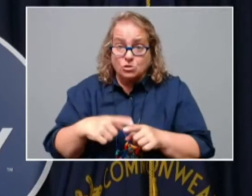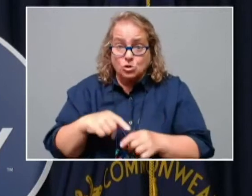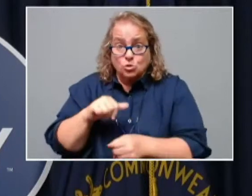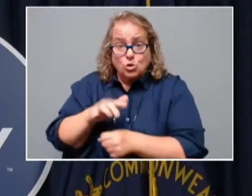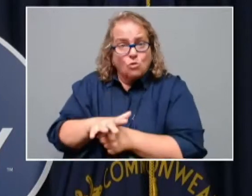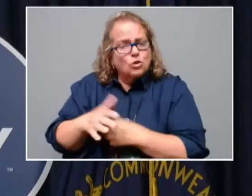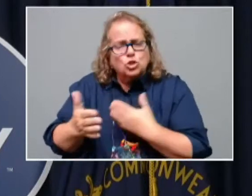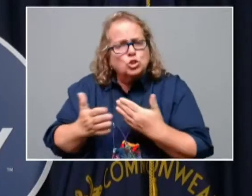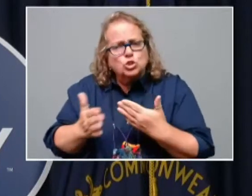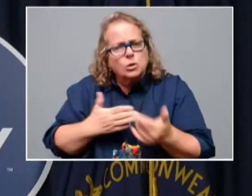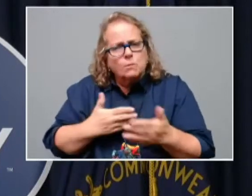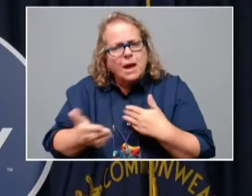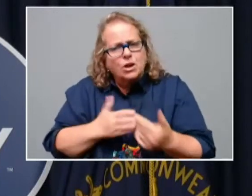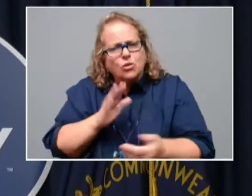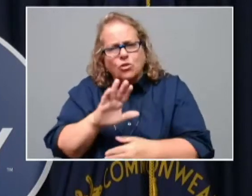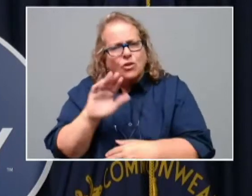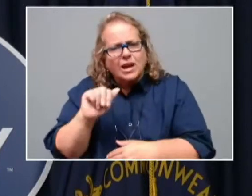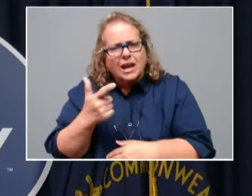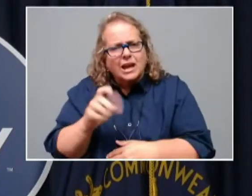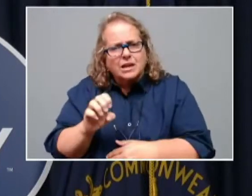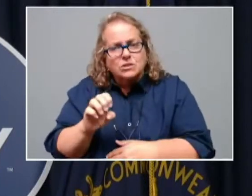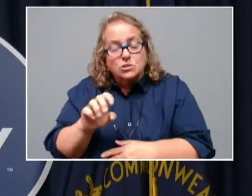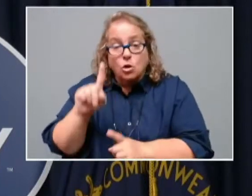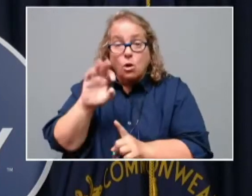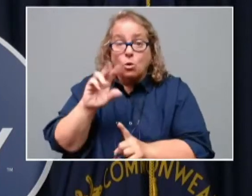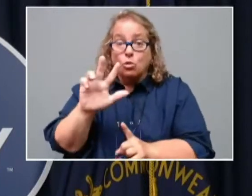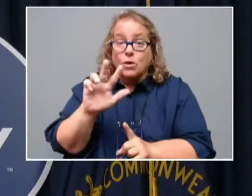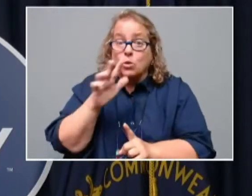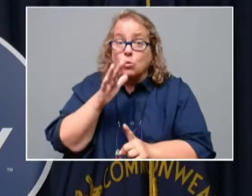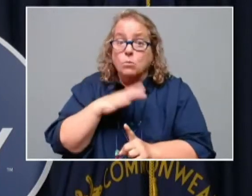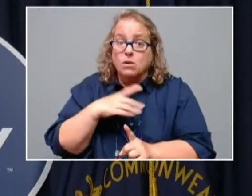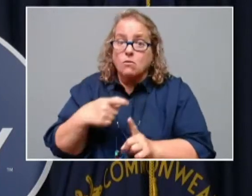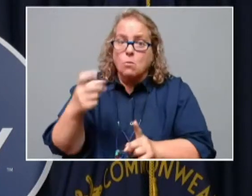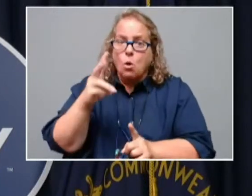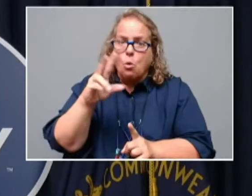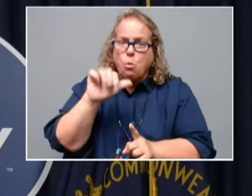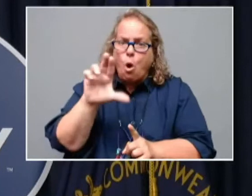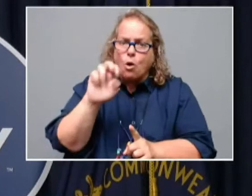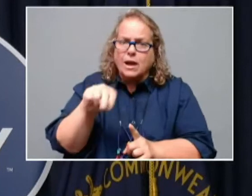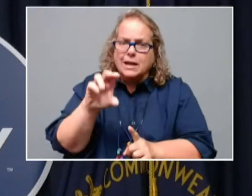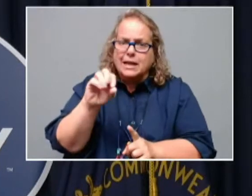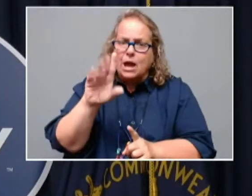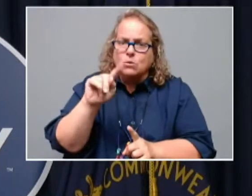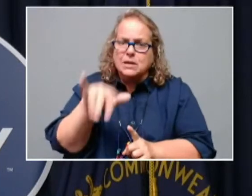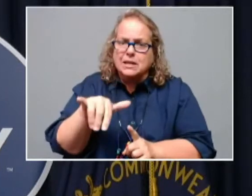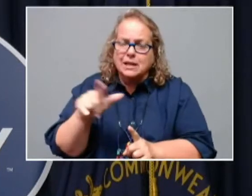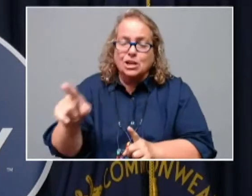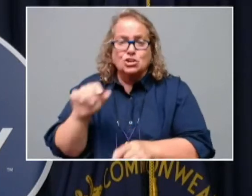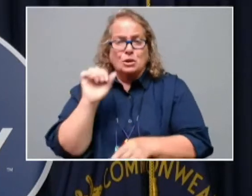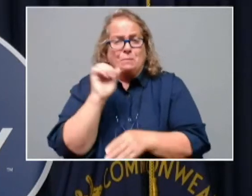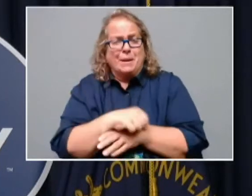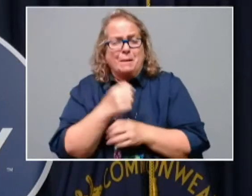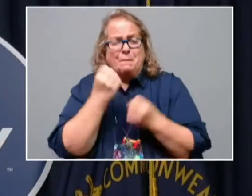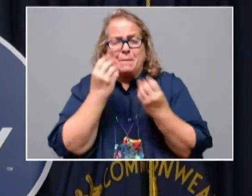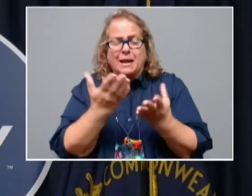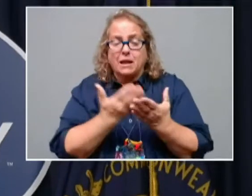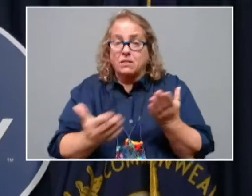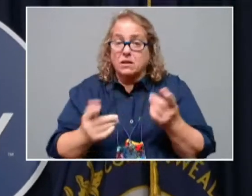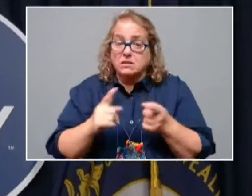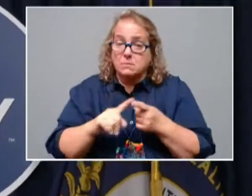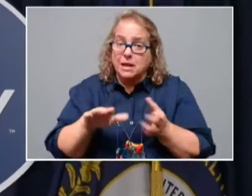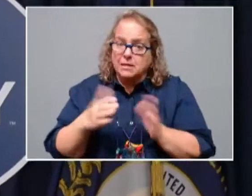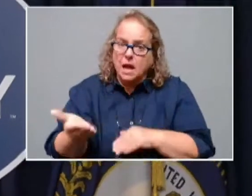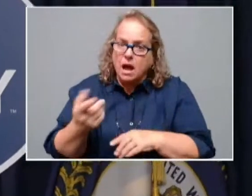their age. I mean, there's a 103-year-old woman from Warren County here. That means she beat so many other things. And if we'd all